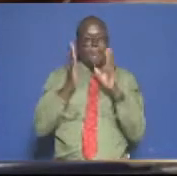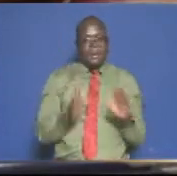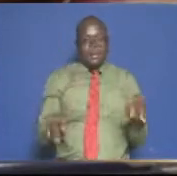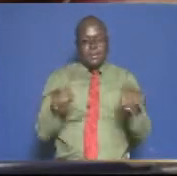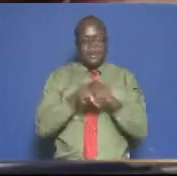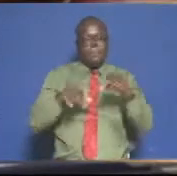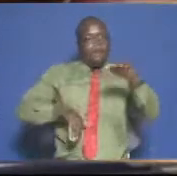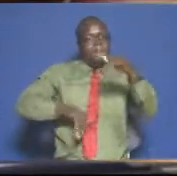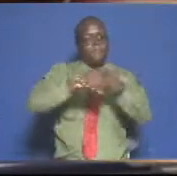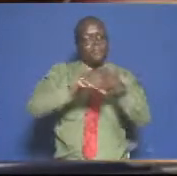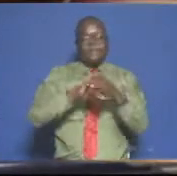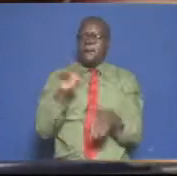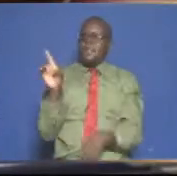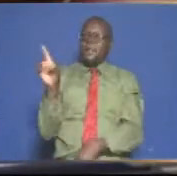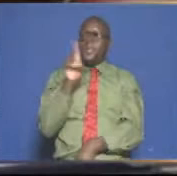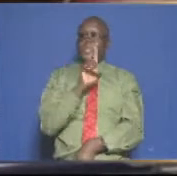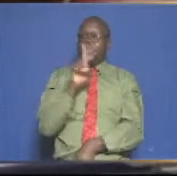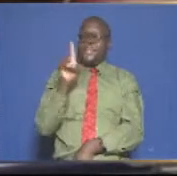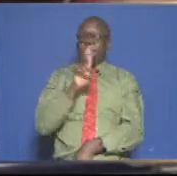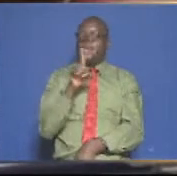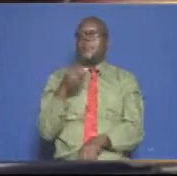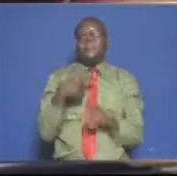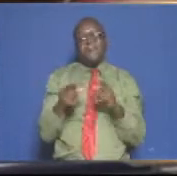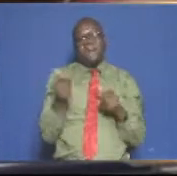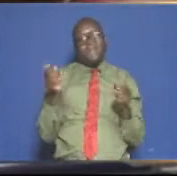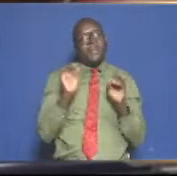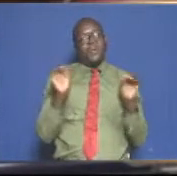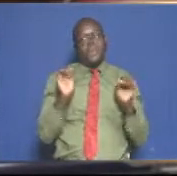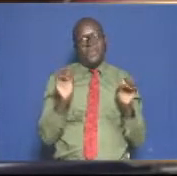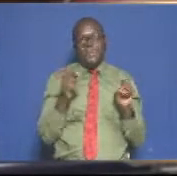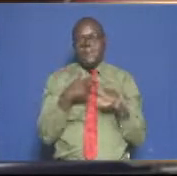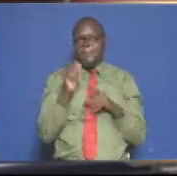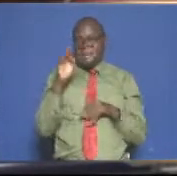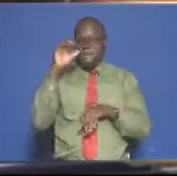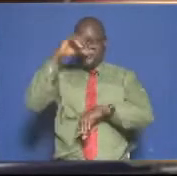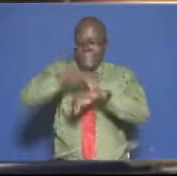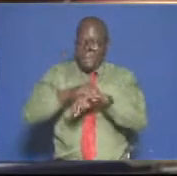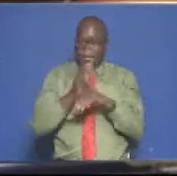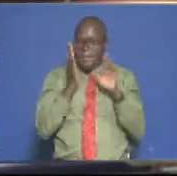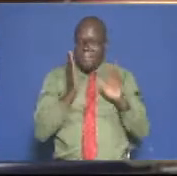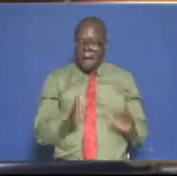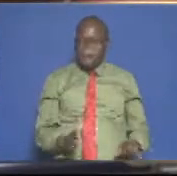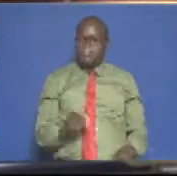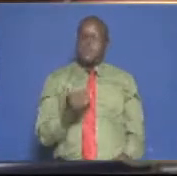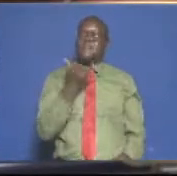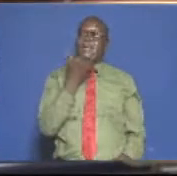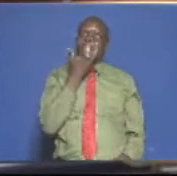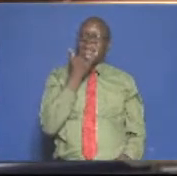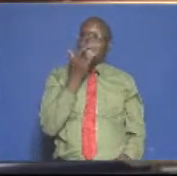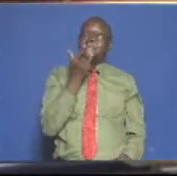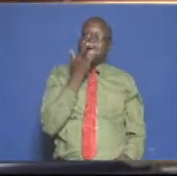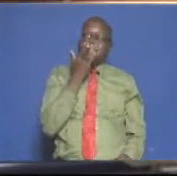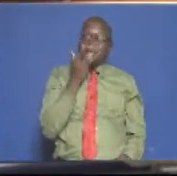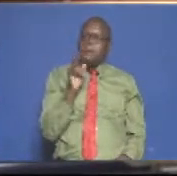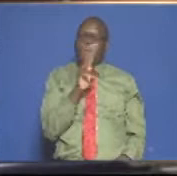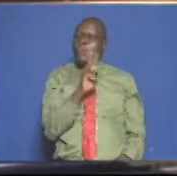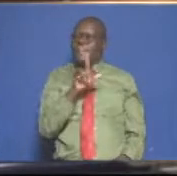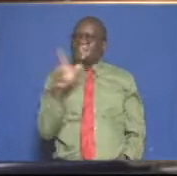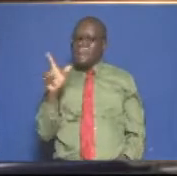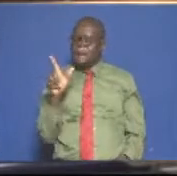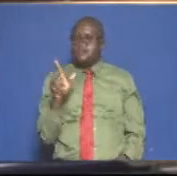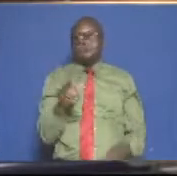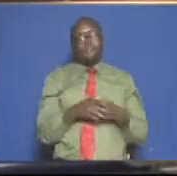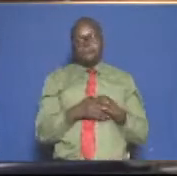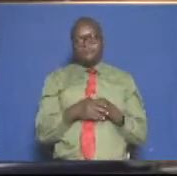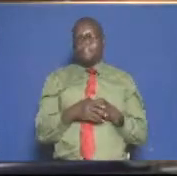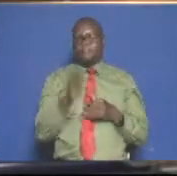footballer. Maybe not a very good footballer, but if you get anybody from Nyanza or Western, when they come to Parliament here,